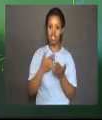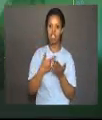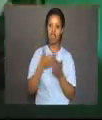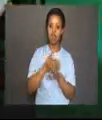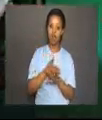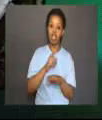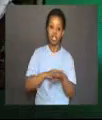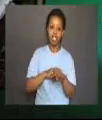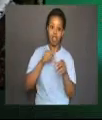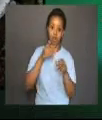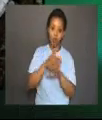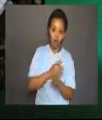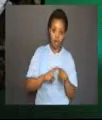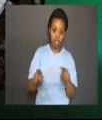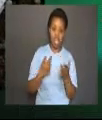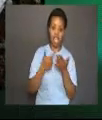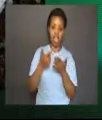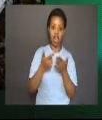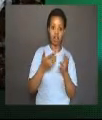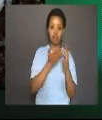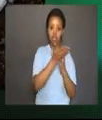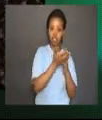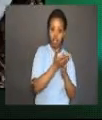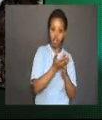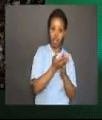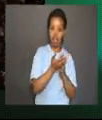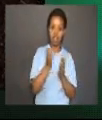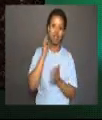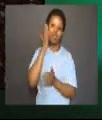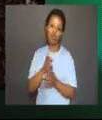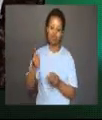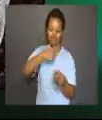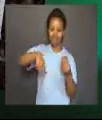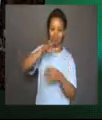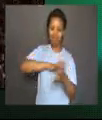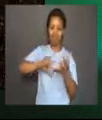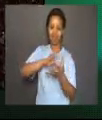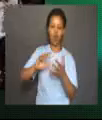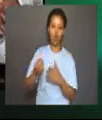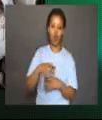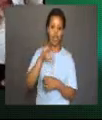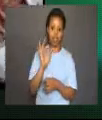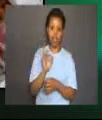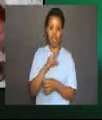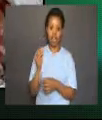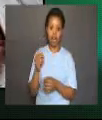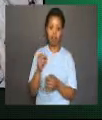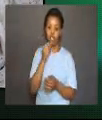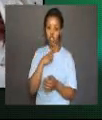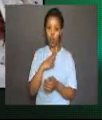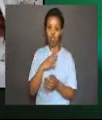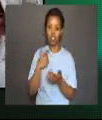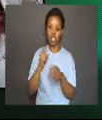flies. People believed that over time, the meat would